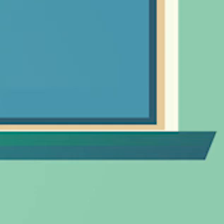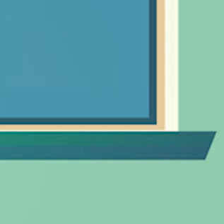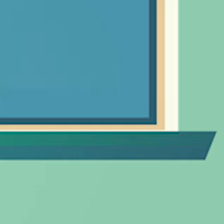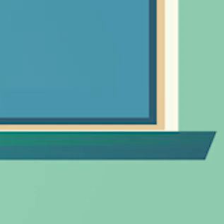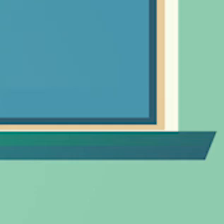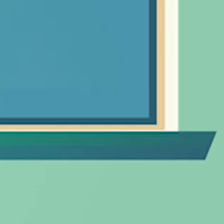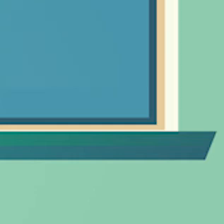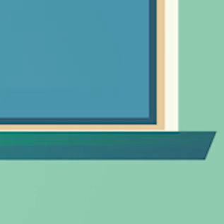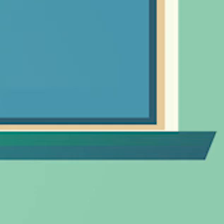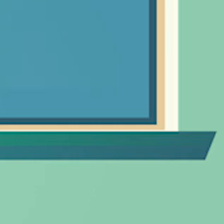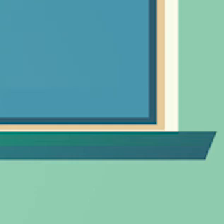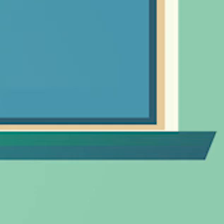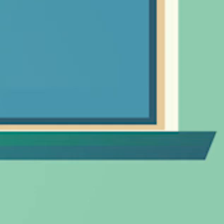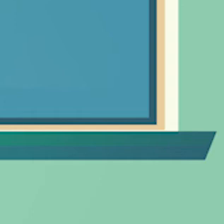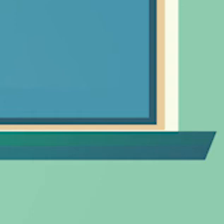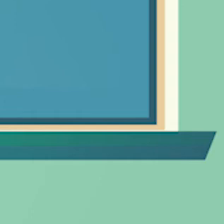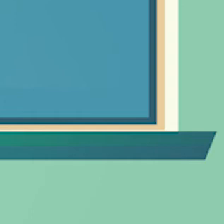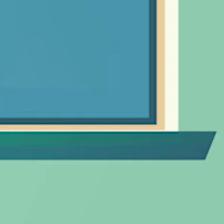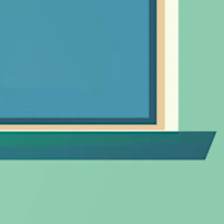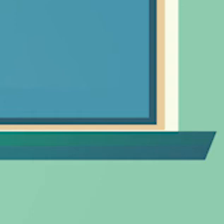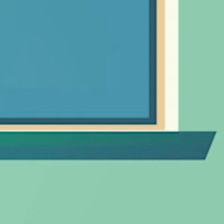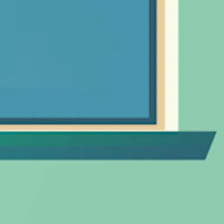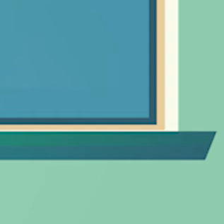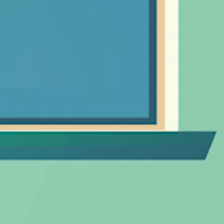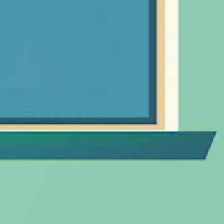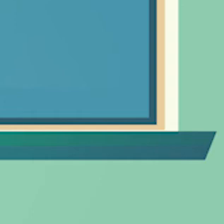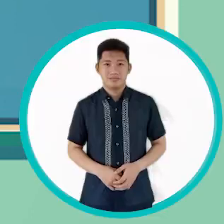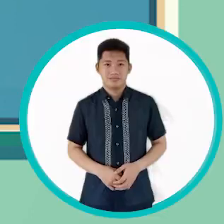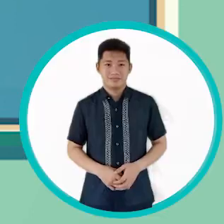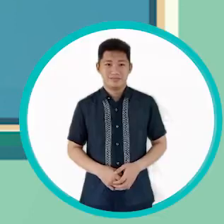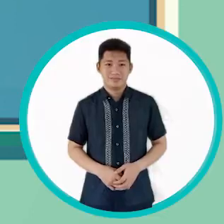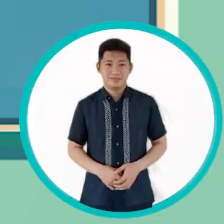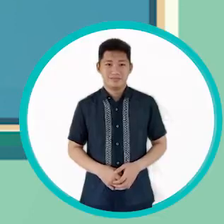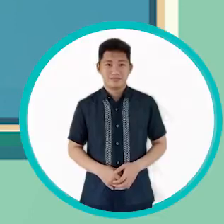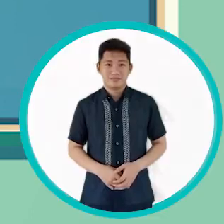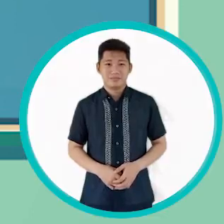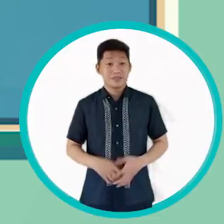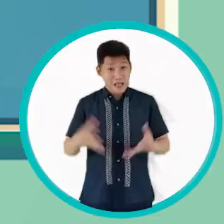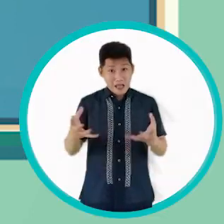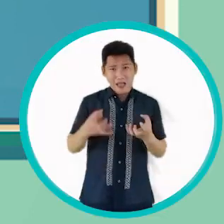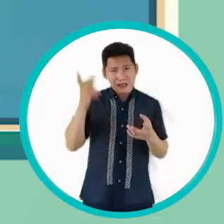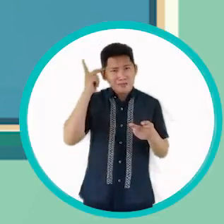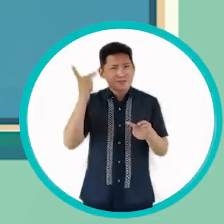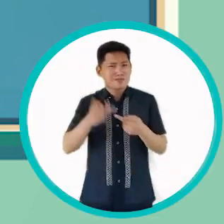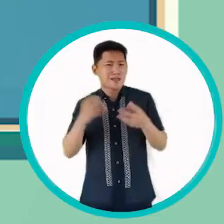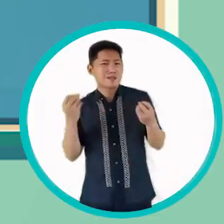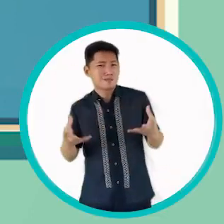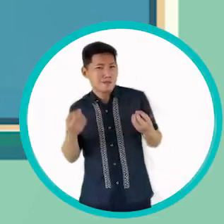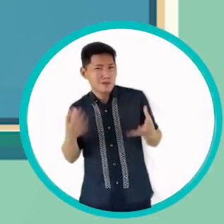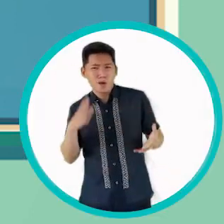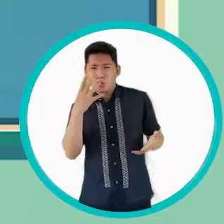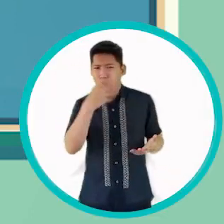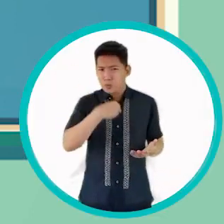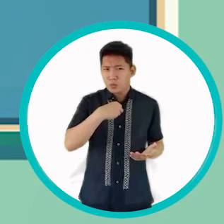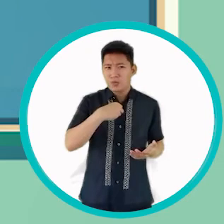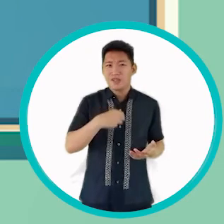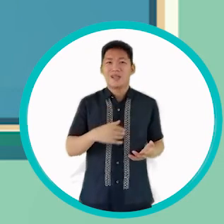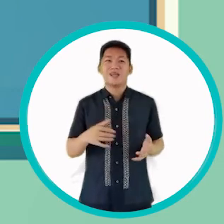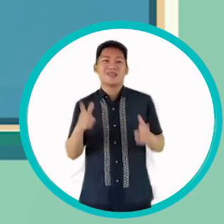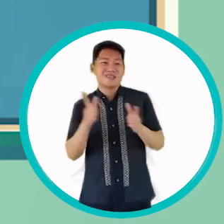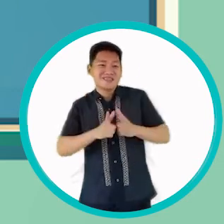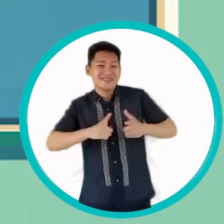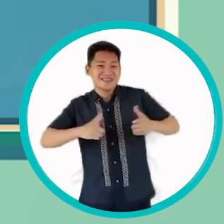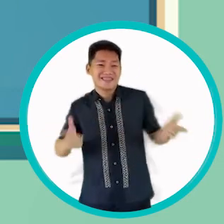The answer is problem solution pattern. Who get a perfect score?